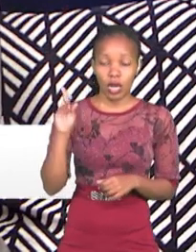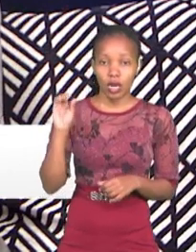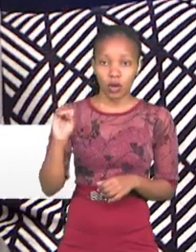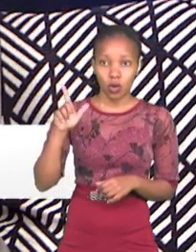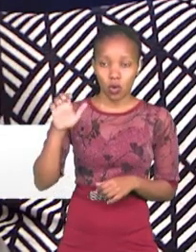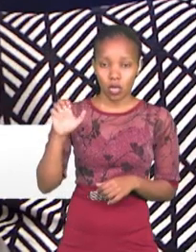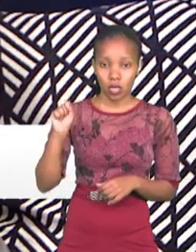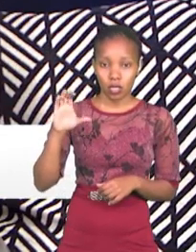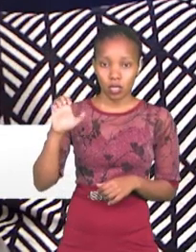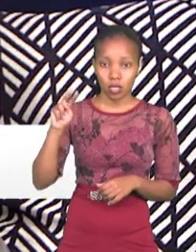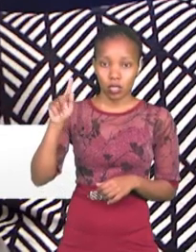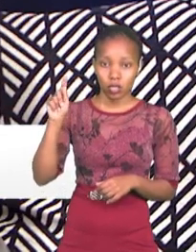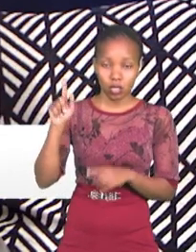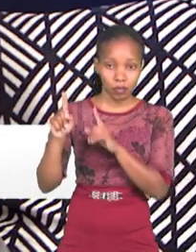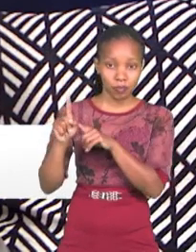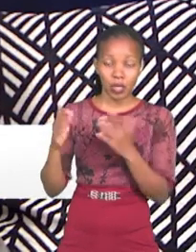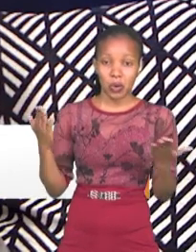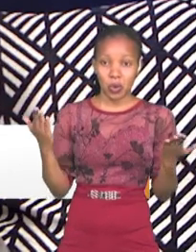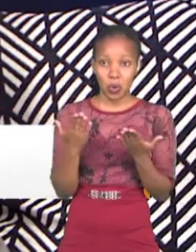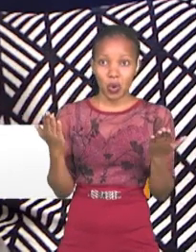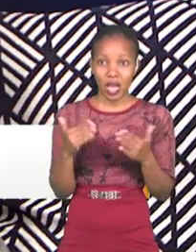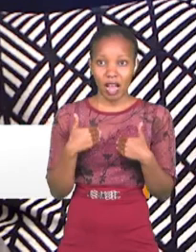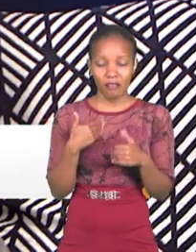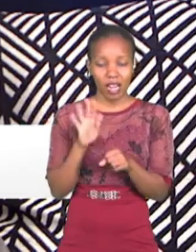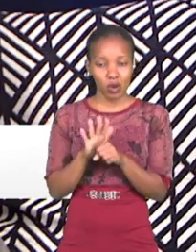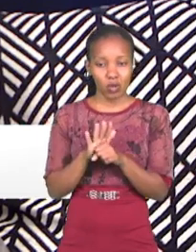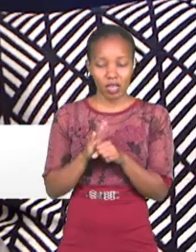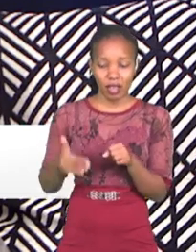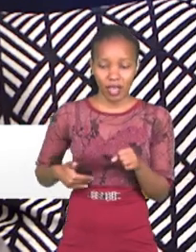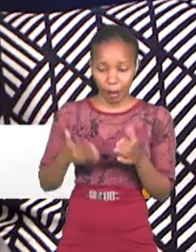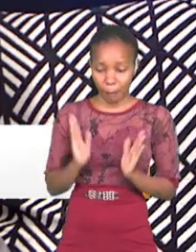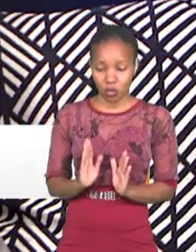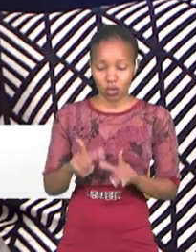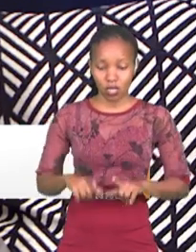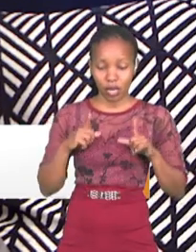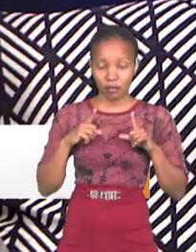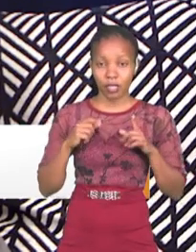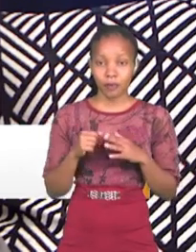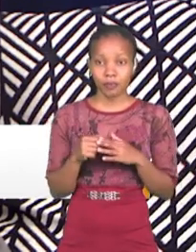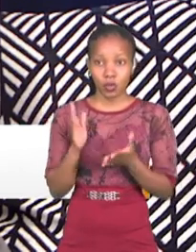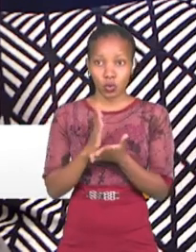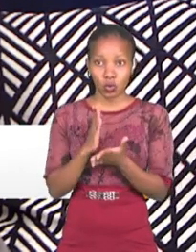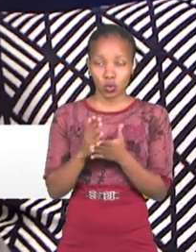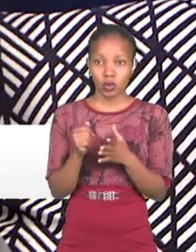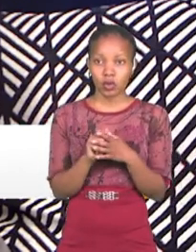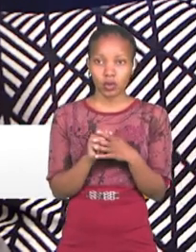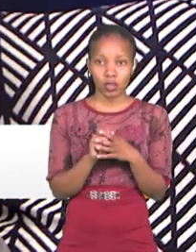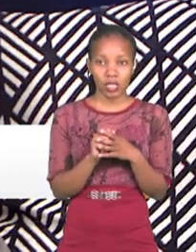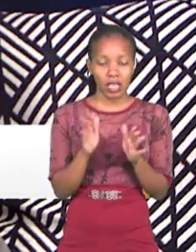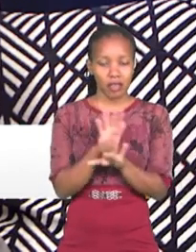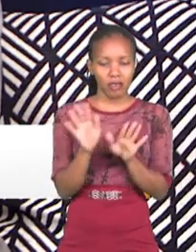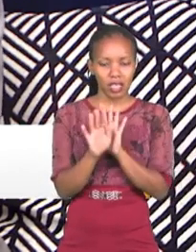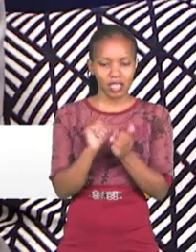This is a period where, trust me, there's so much confusion in a young person's life, whereby, of course, medication, changes in your